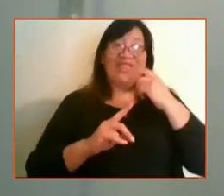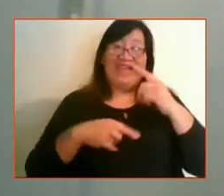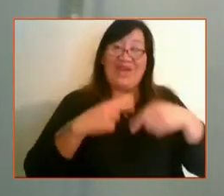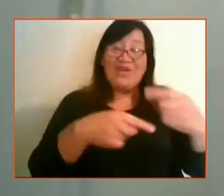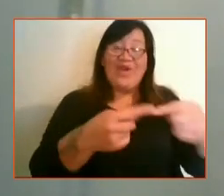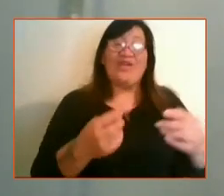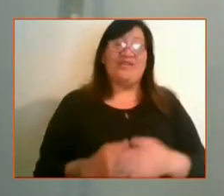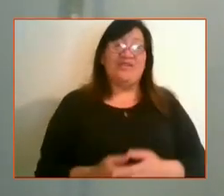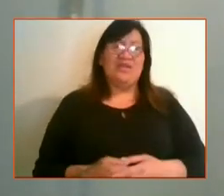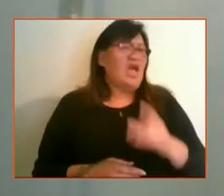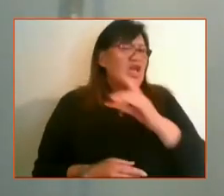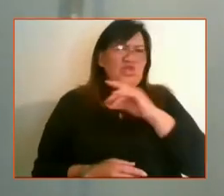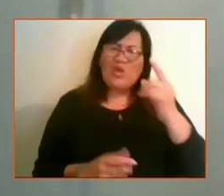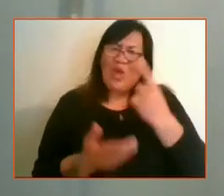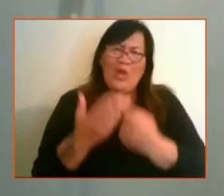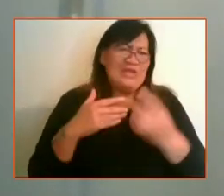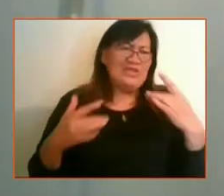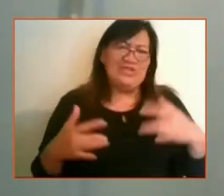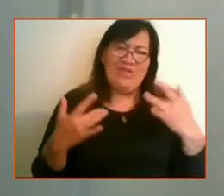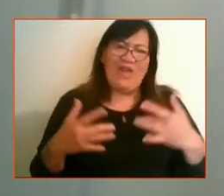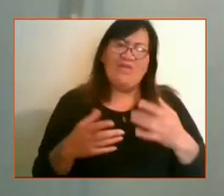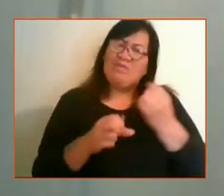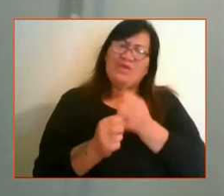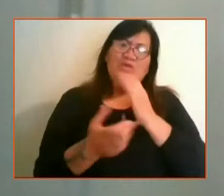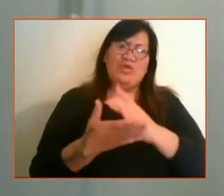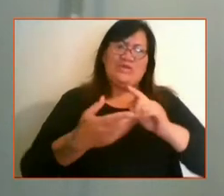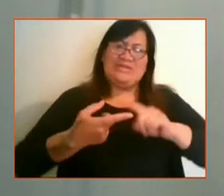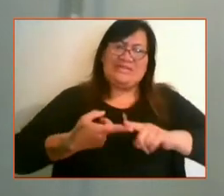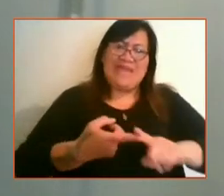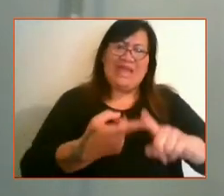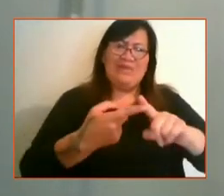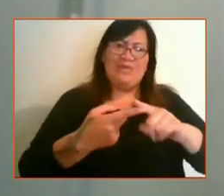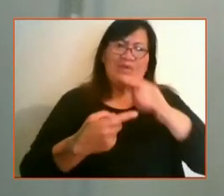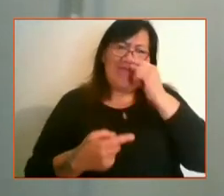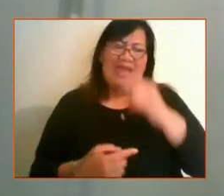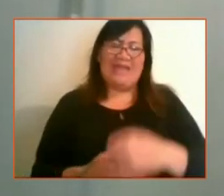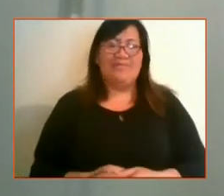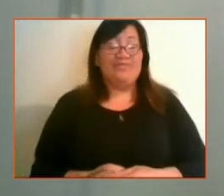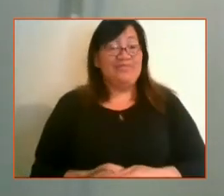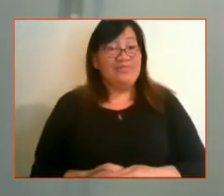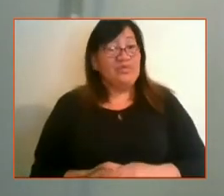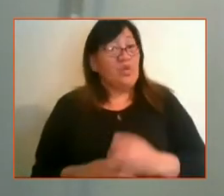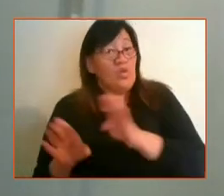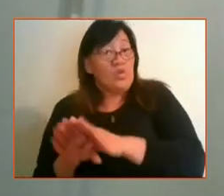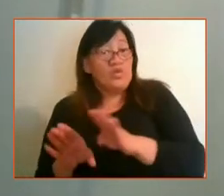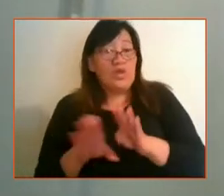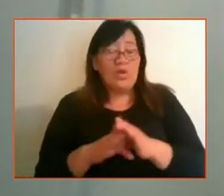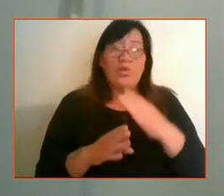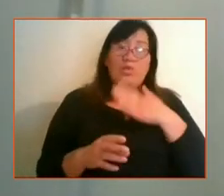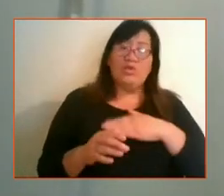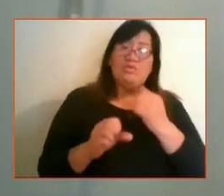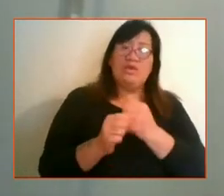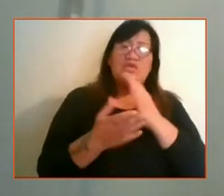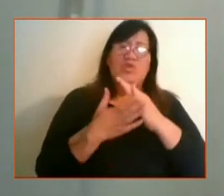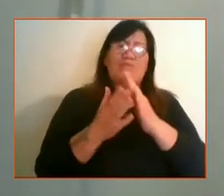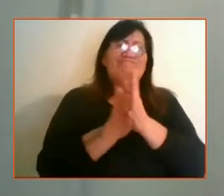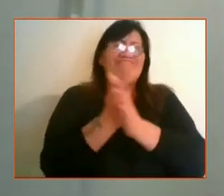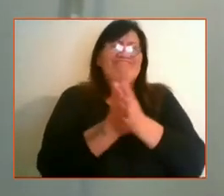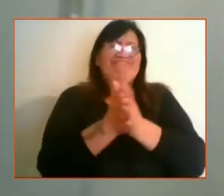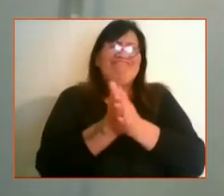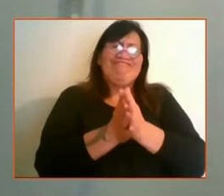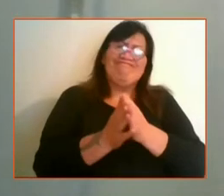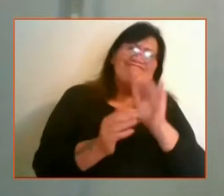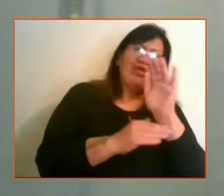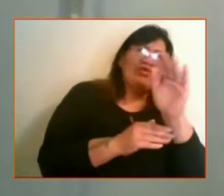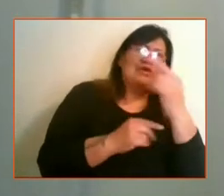to survive, but to be sustainable. And because we want to look forward to what we are going to